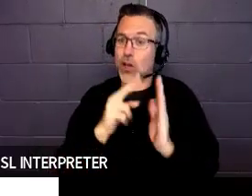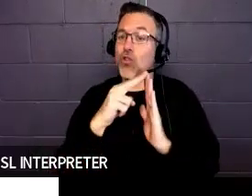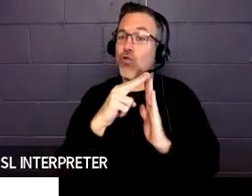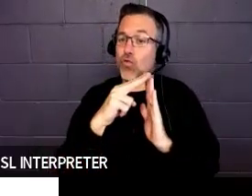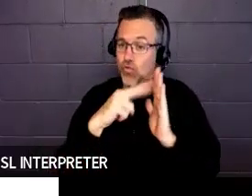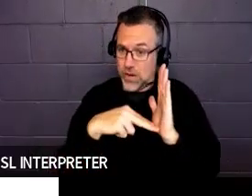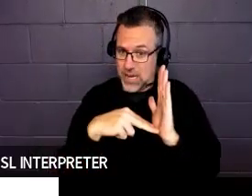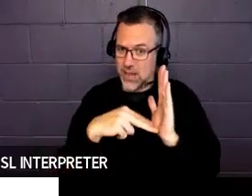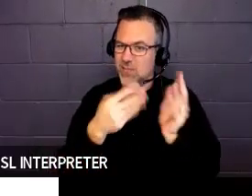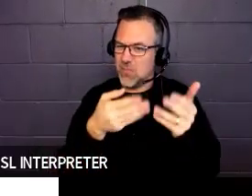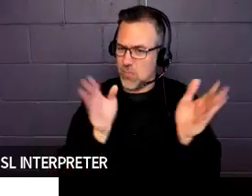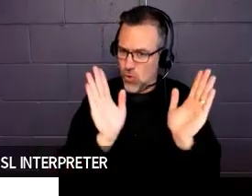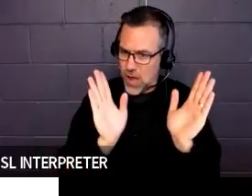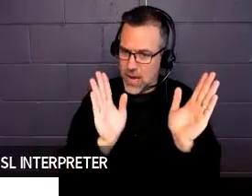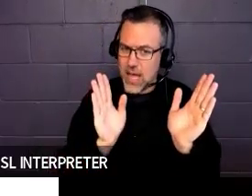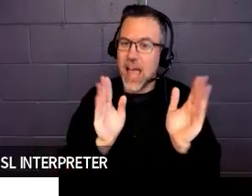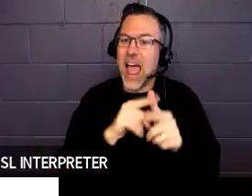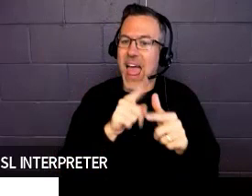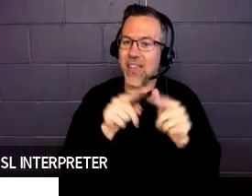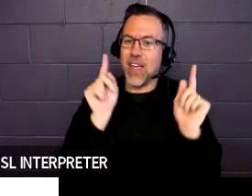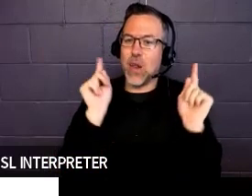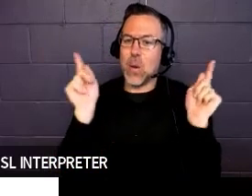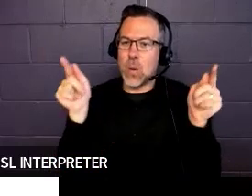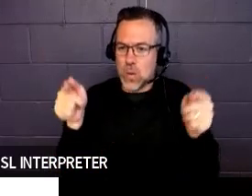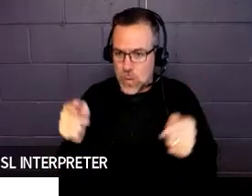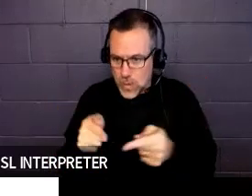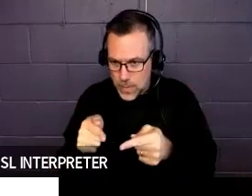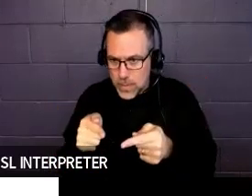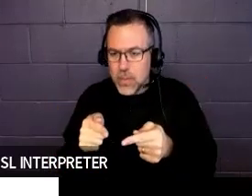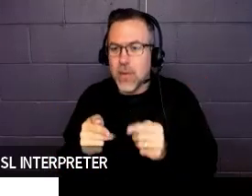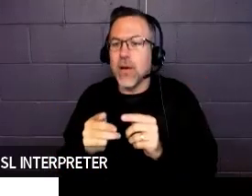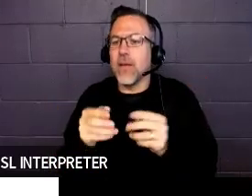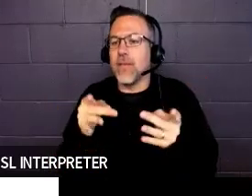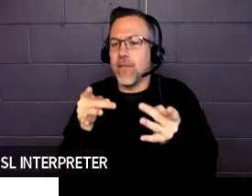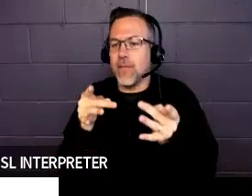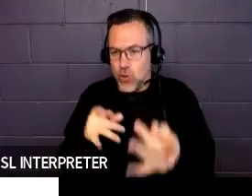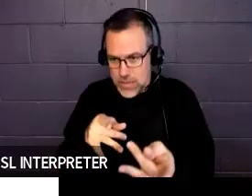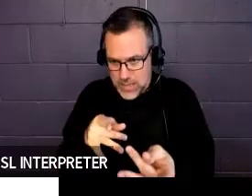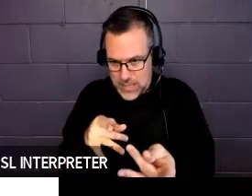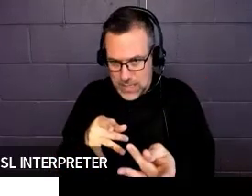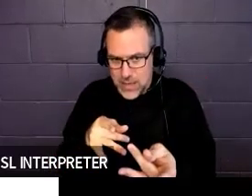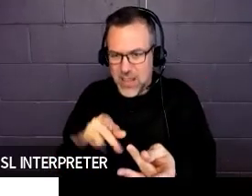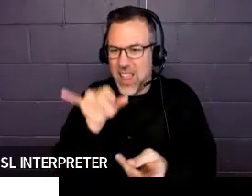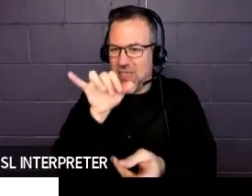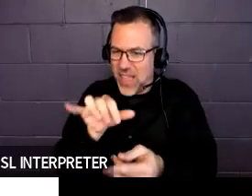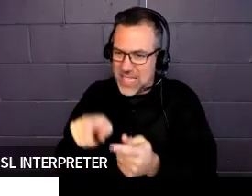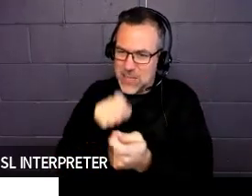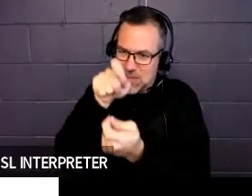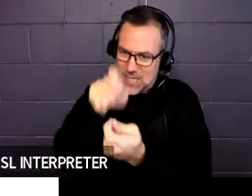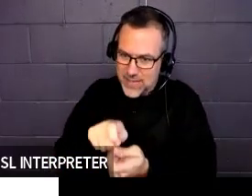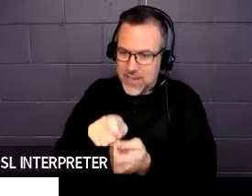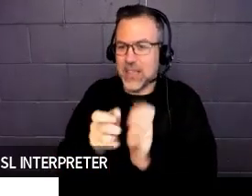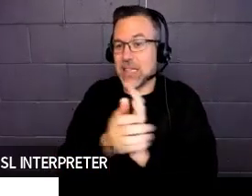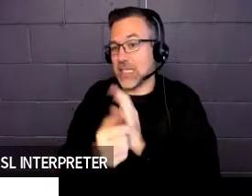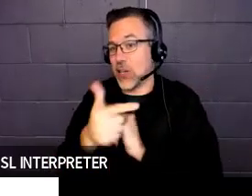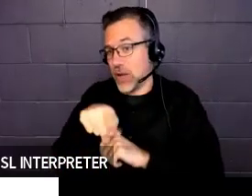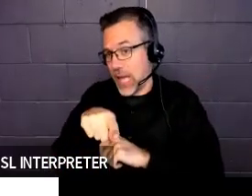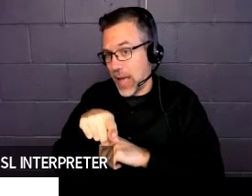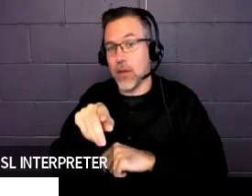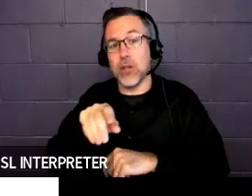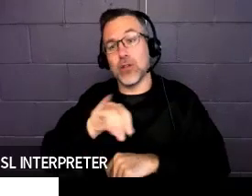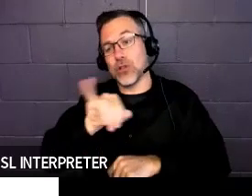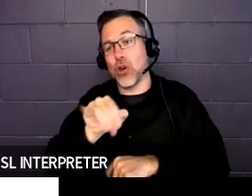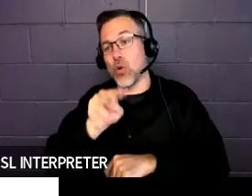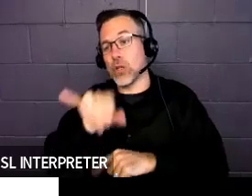that it's reading fluency is that specific skill area or skill gap. And so Jimmy's reading